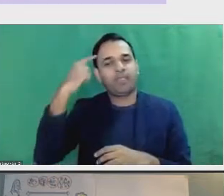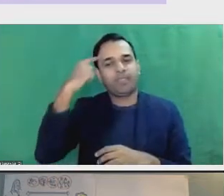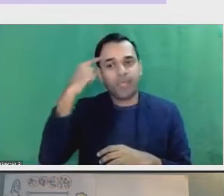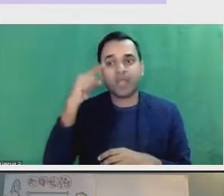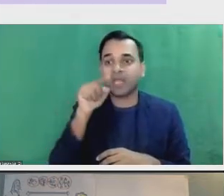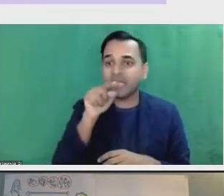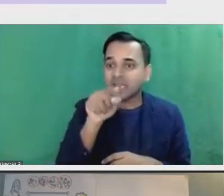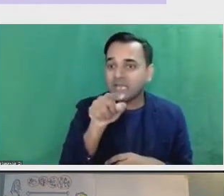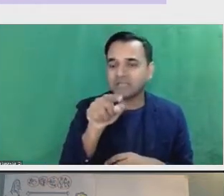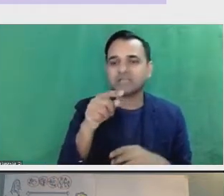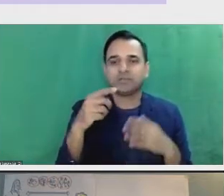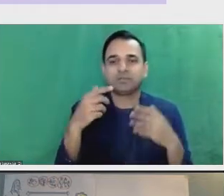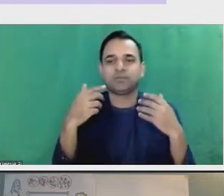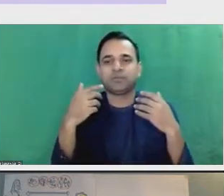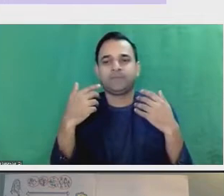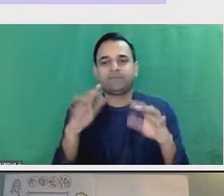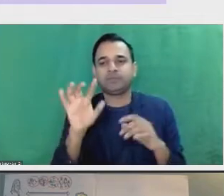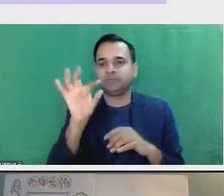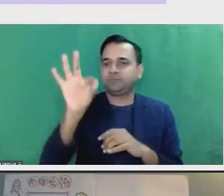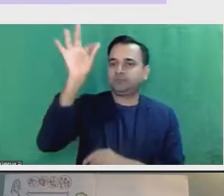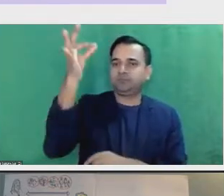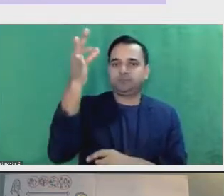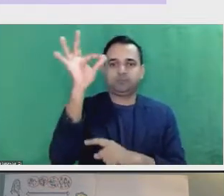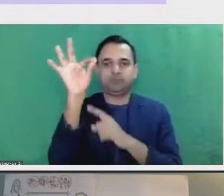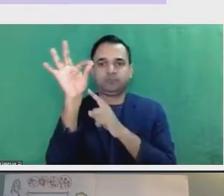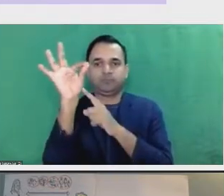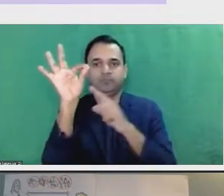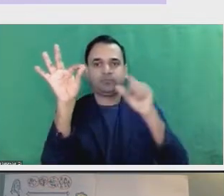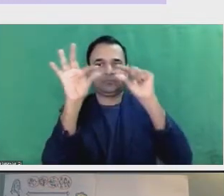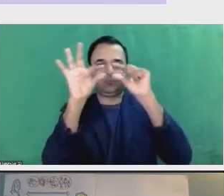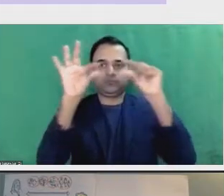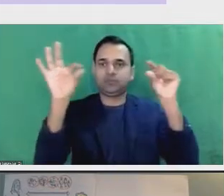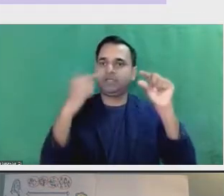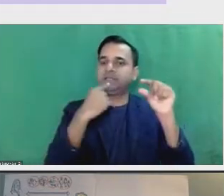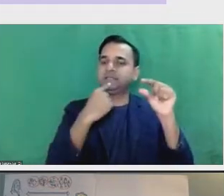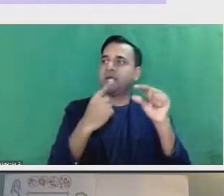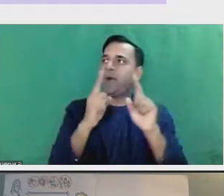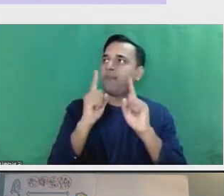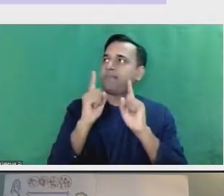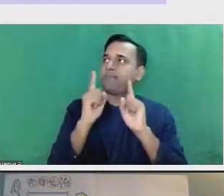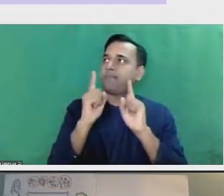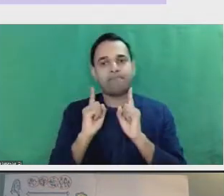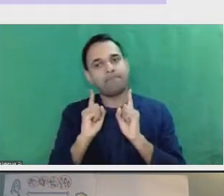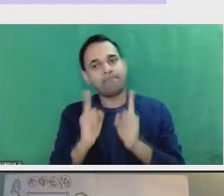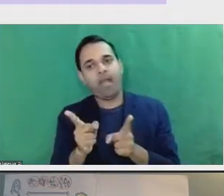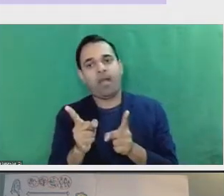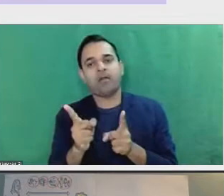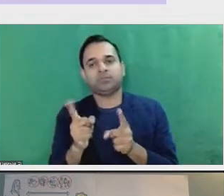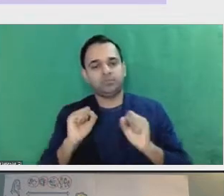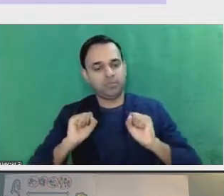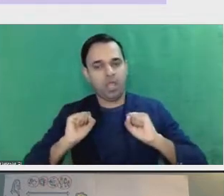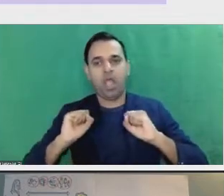that our action points are feasible, and work is currently underway right now to ensure that the process